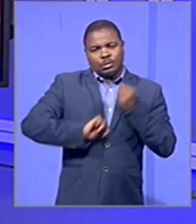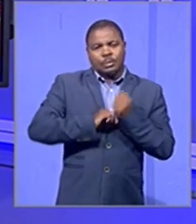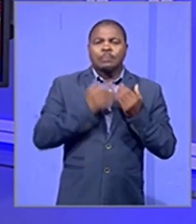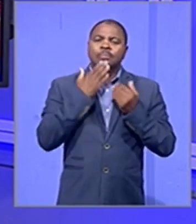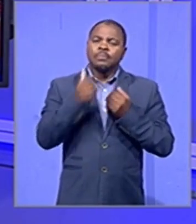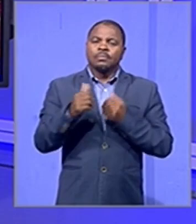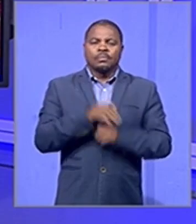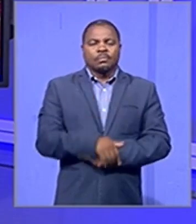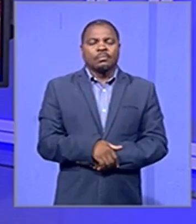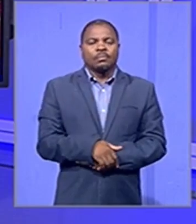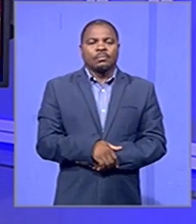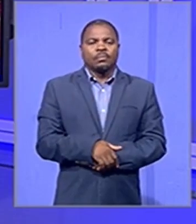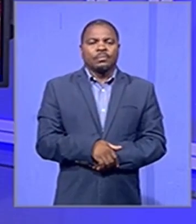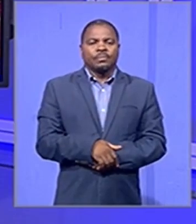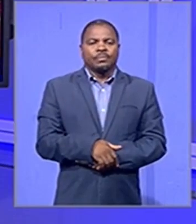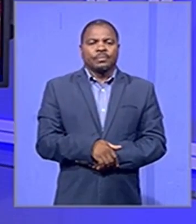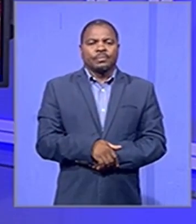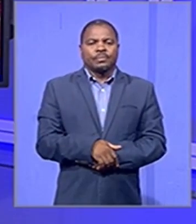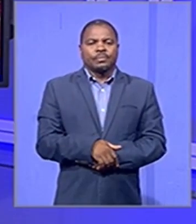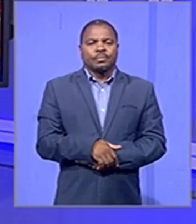ditjhelete.